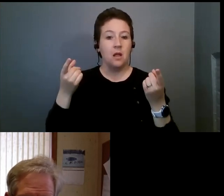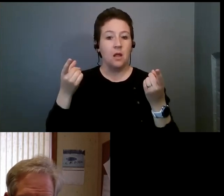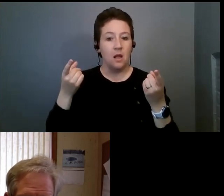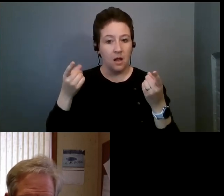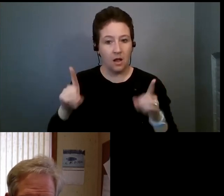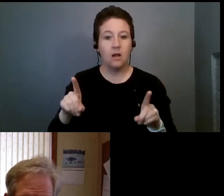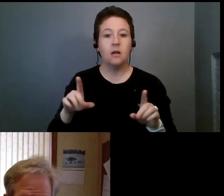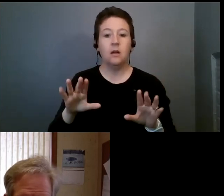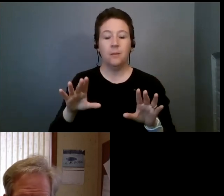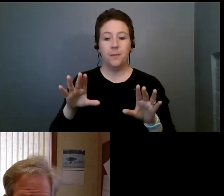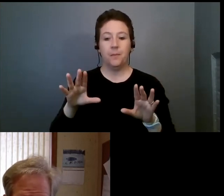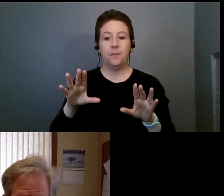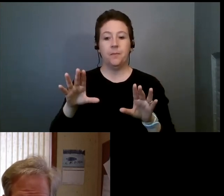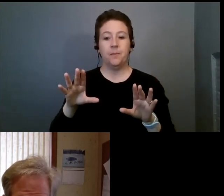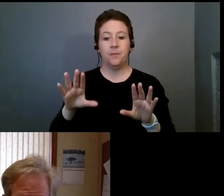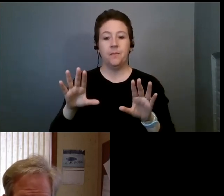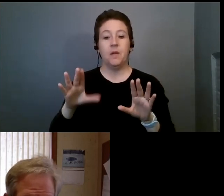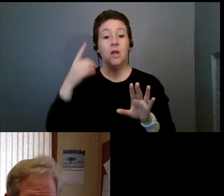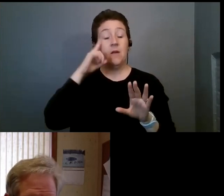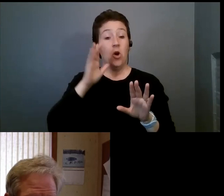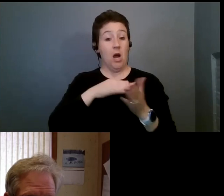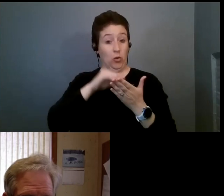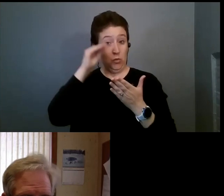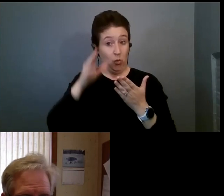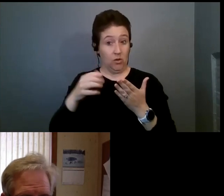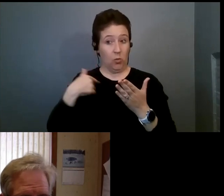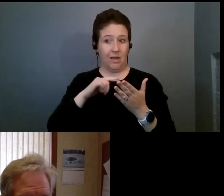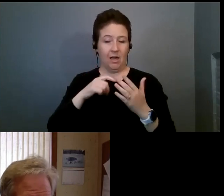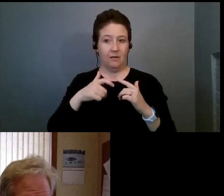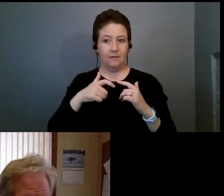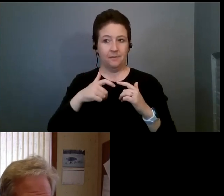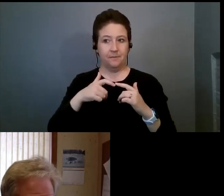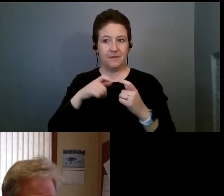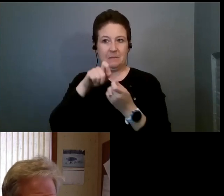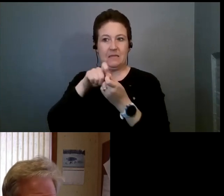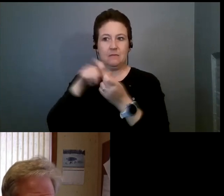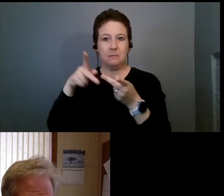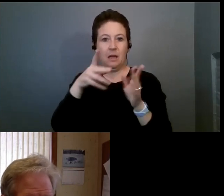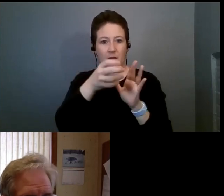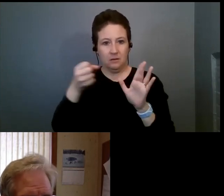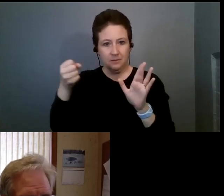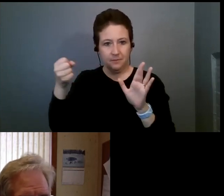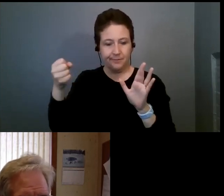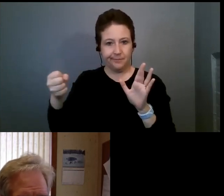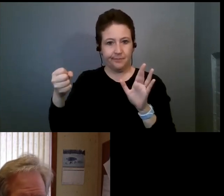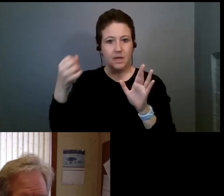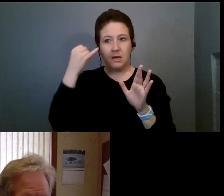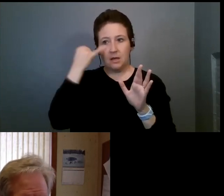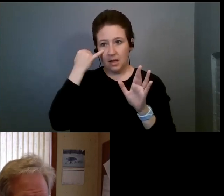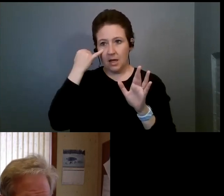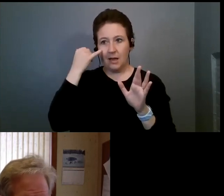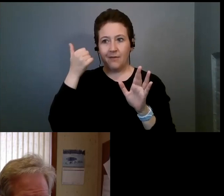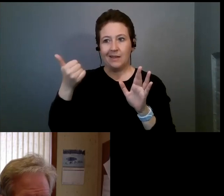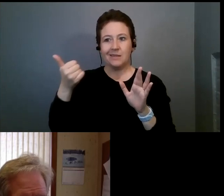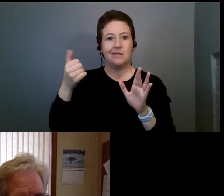have made for our students, we have set aside spaces for students who will need to self-quarantine